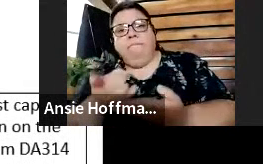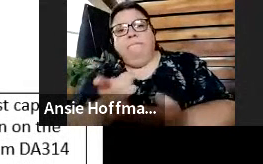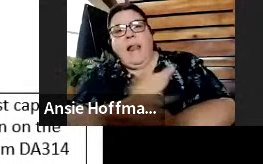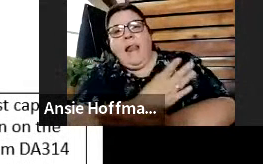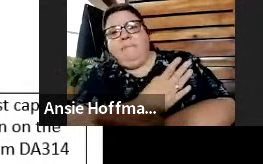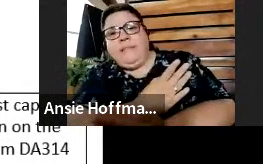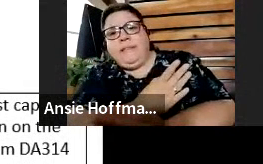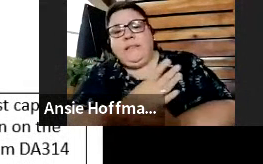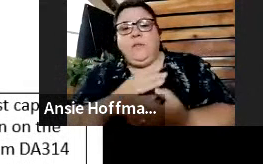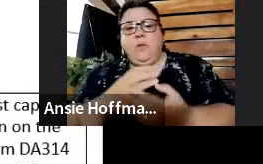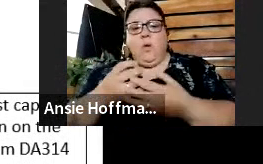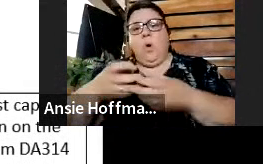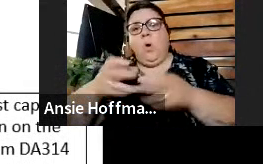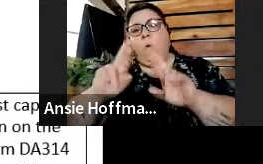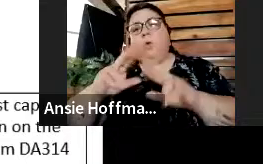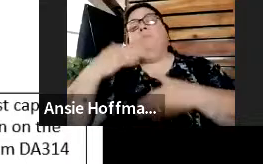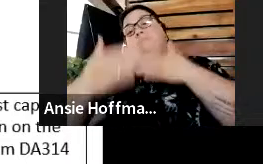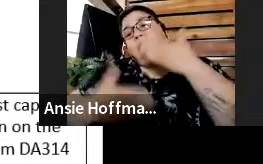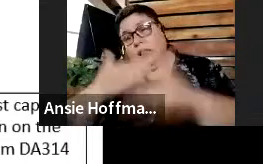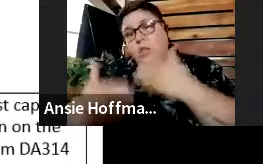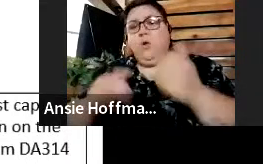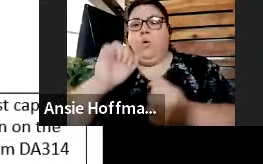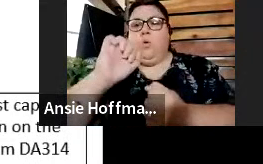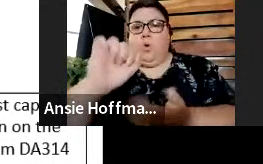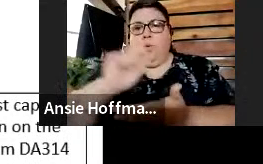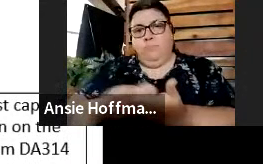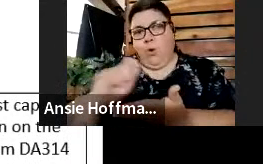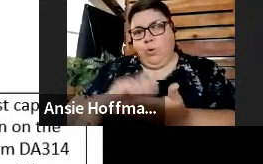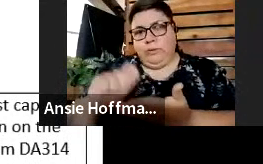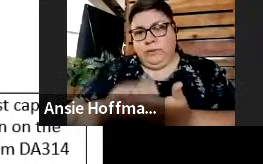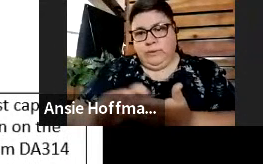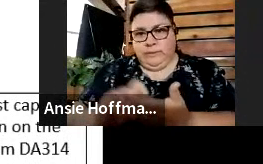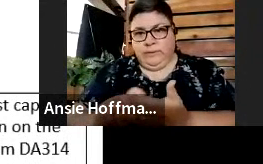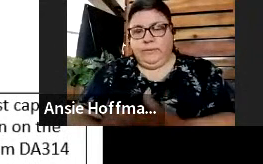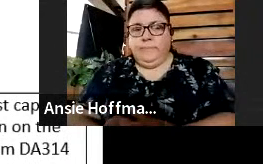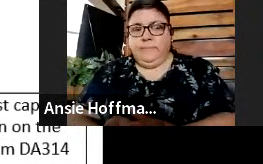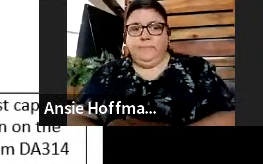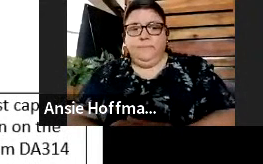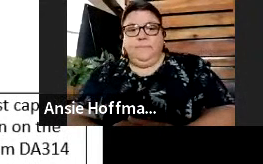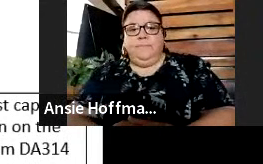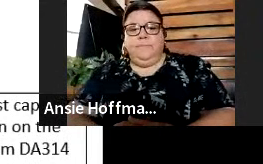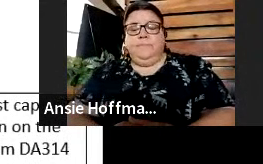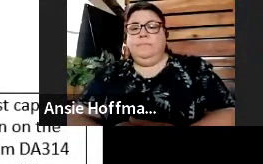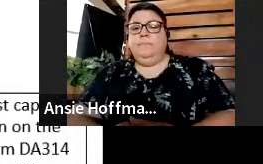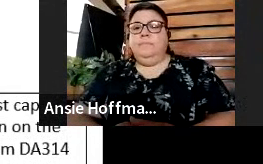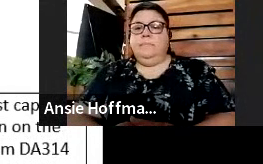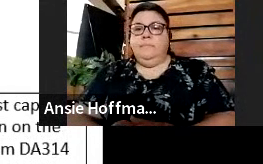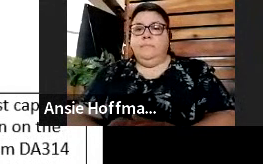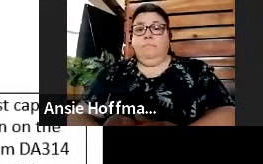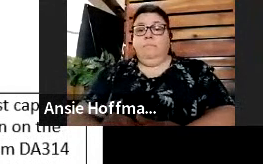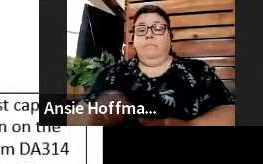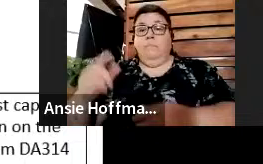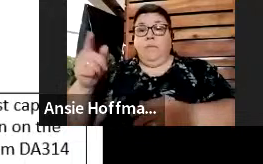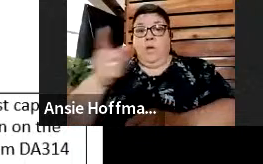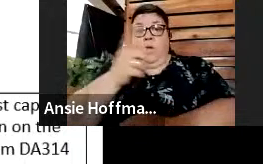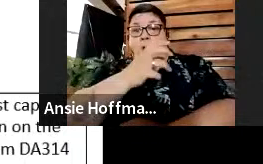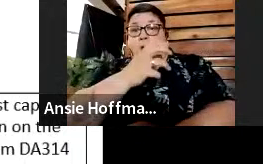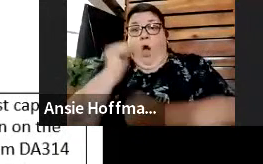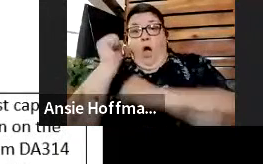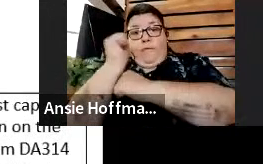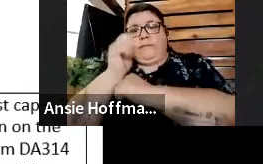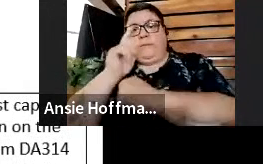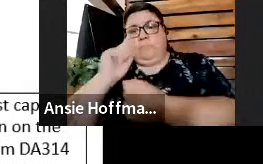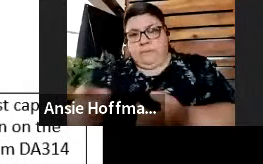they can continue with the process for a tariff determination. The officer must capture the application in